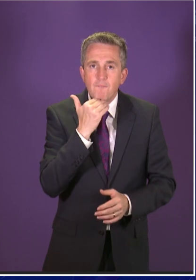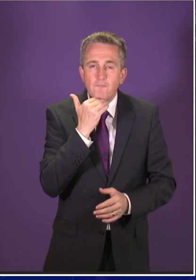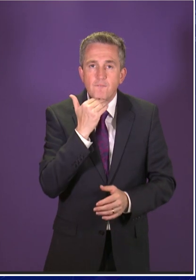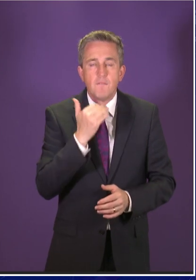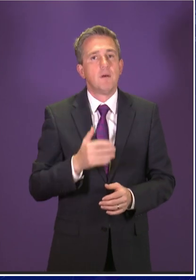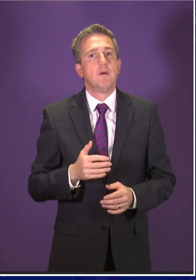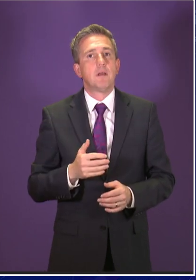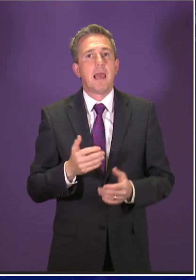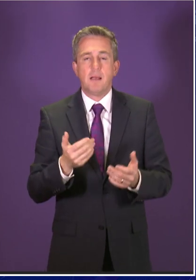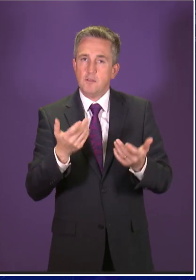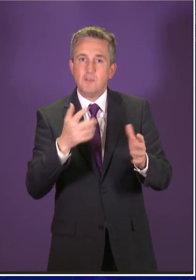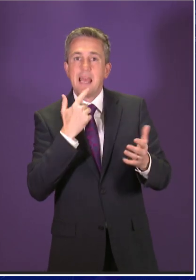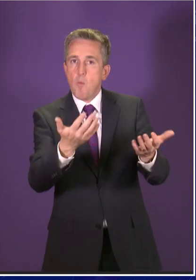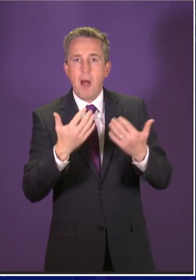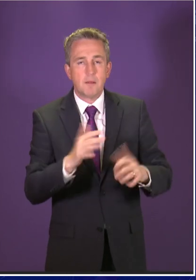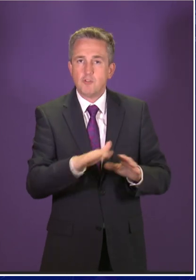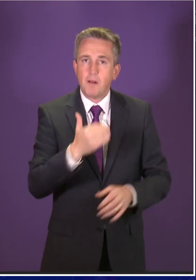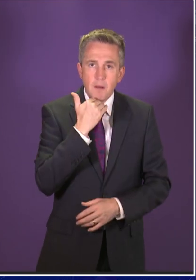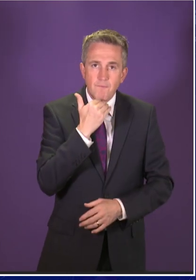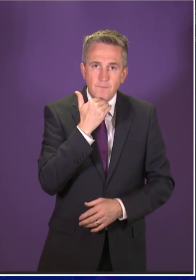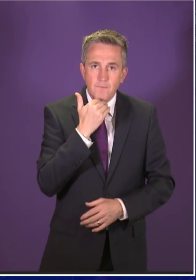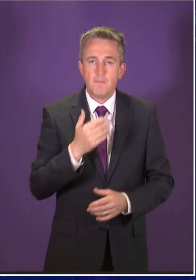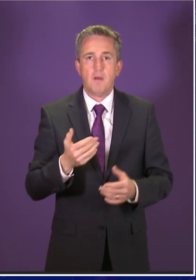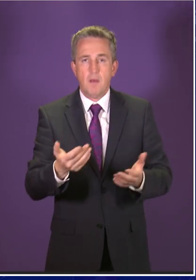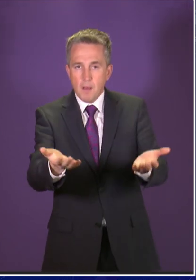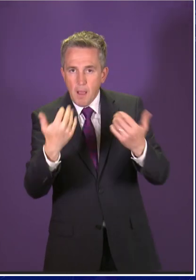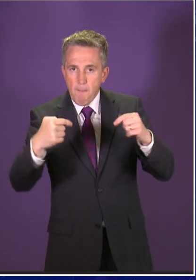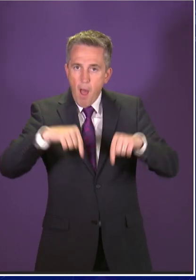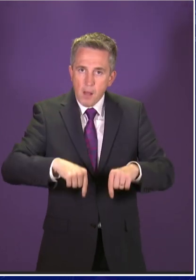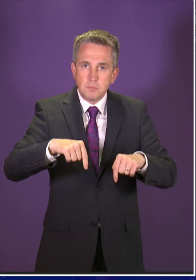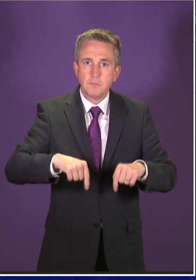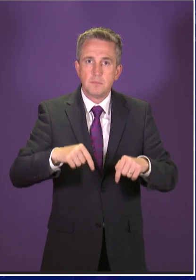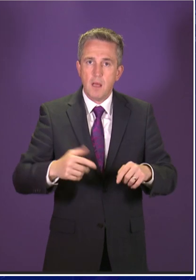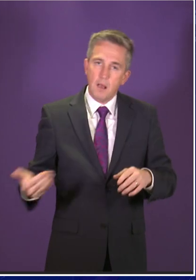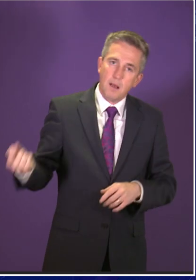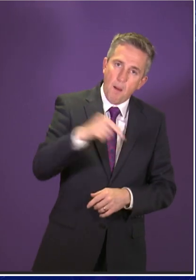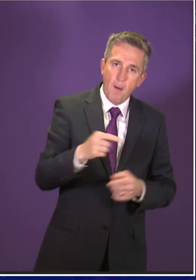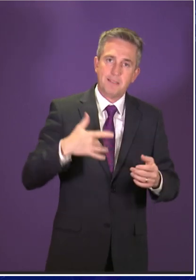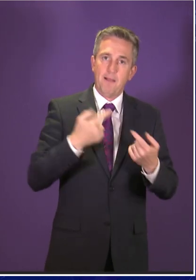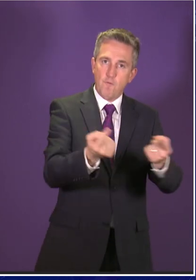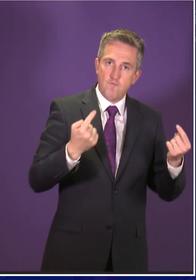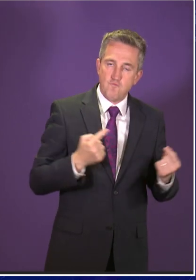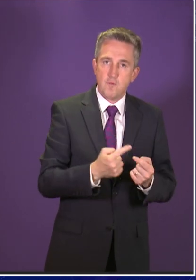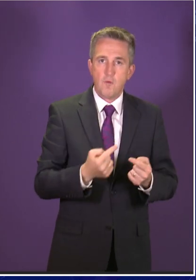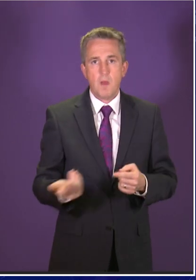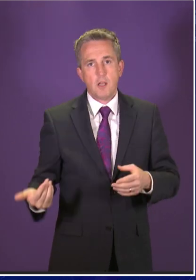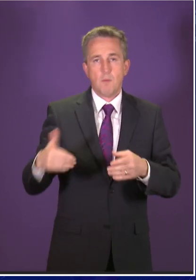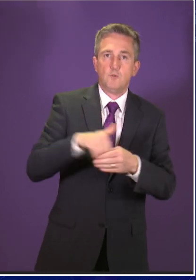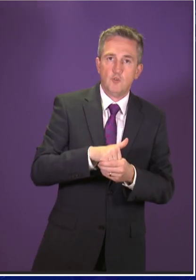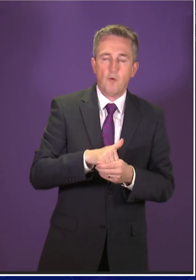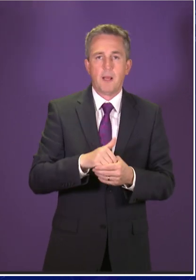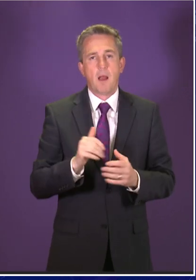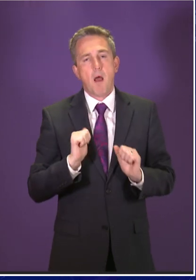Welcome. One language is never enough. Welcome. Come on, Ben, the living room. Come join our